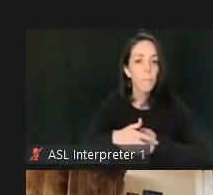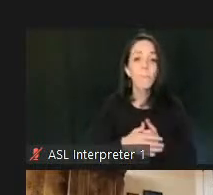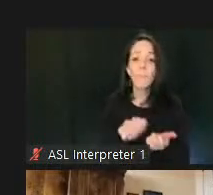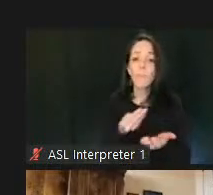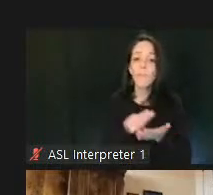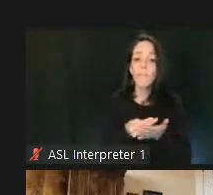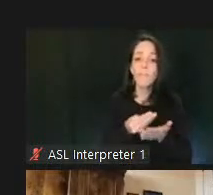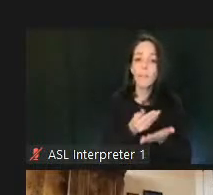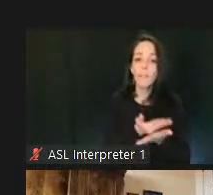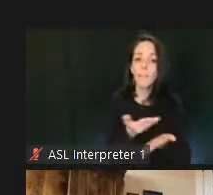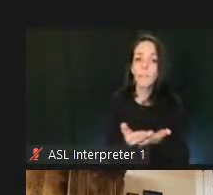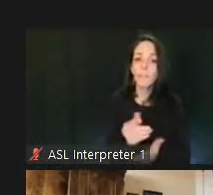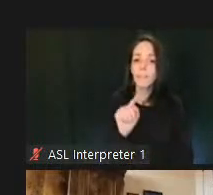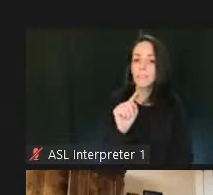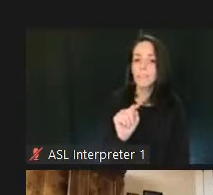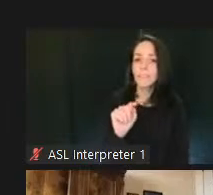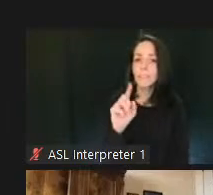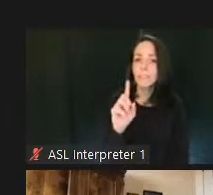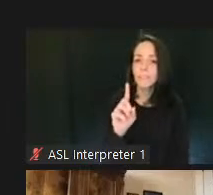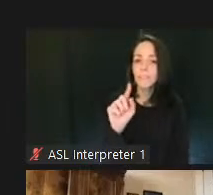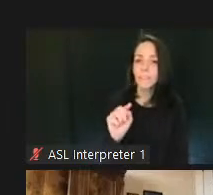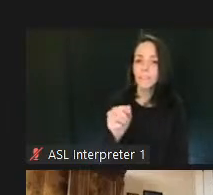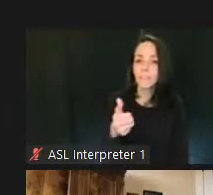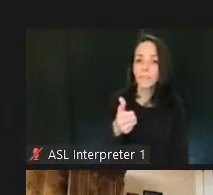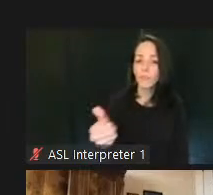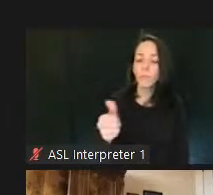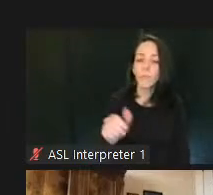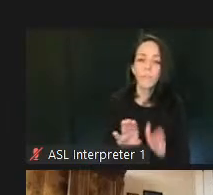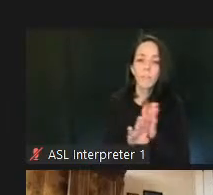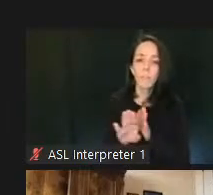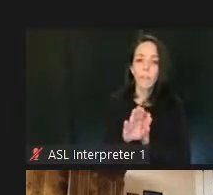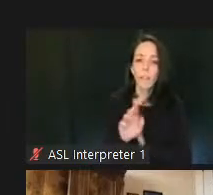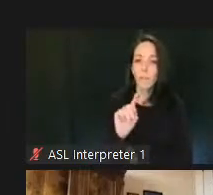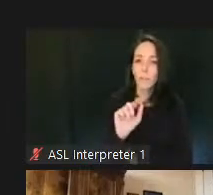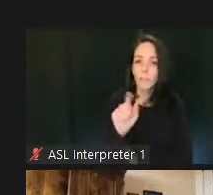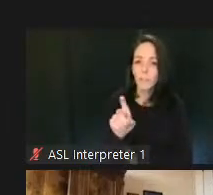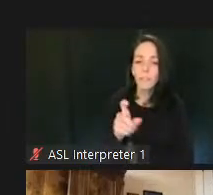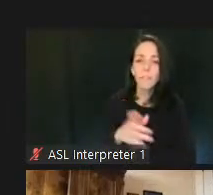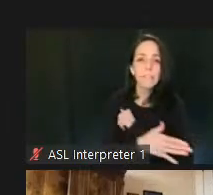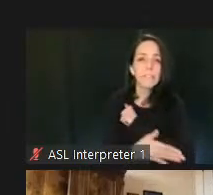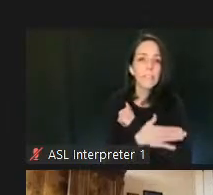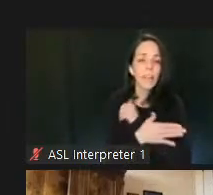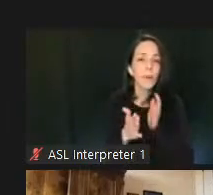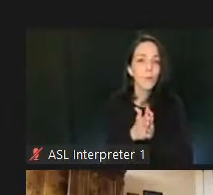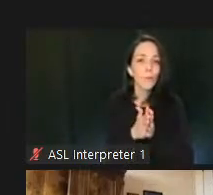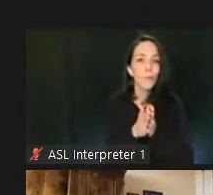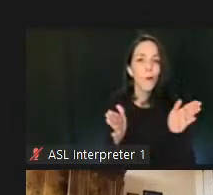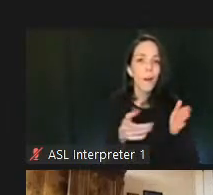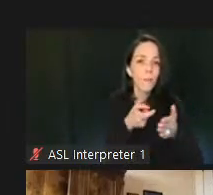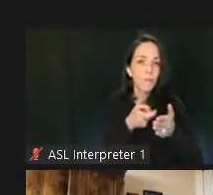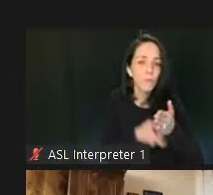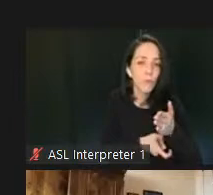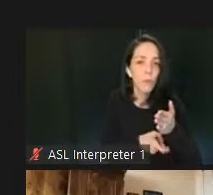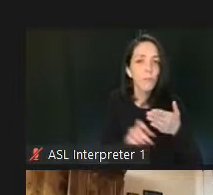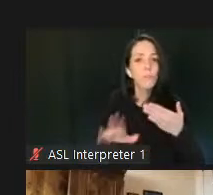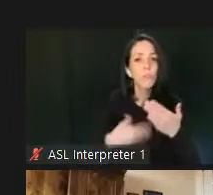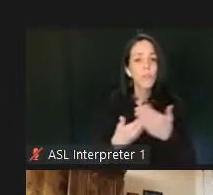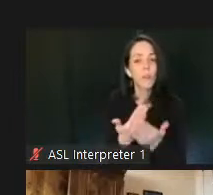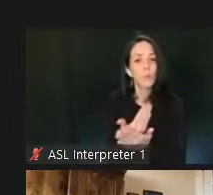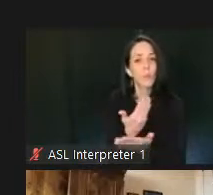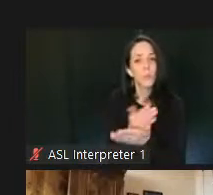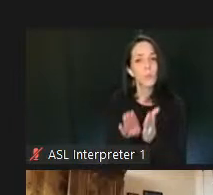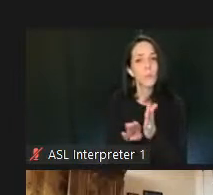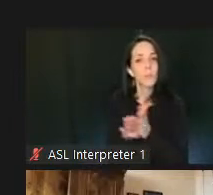include TDT, or the Transportation Development Tax. That is a county-wide charge that all new development